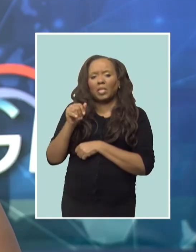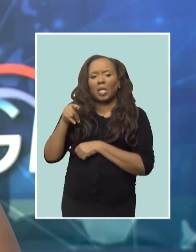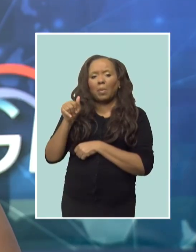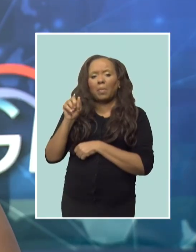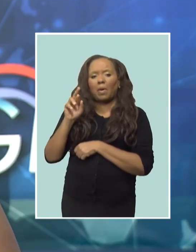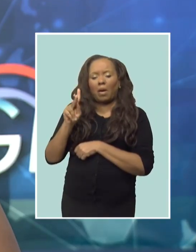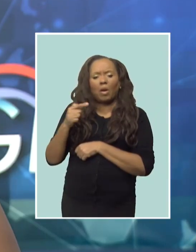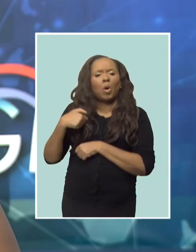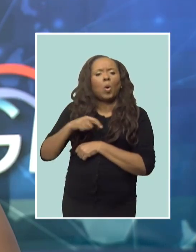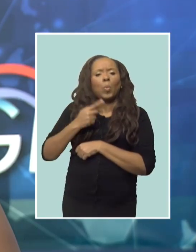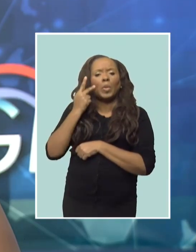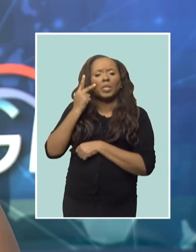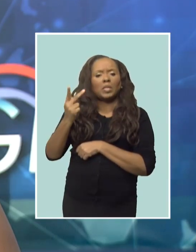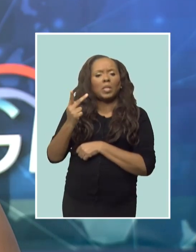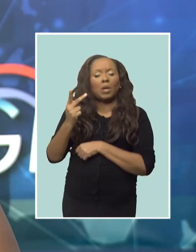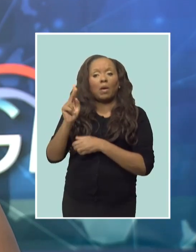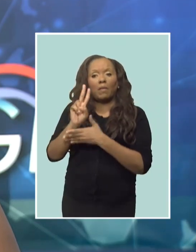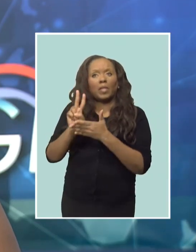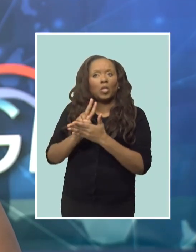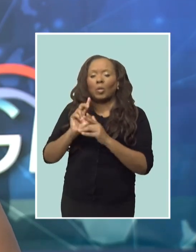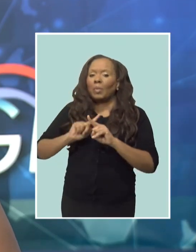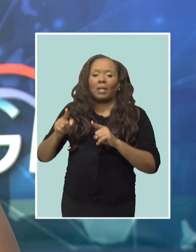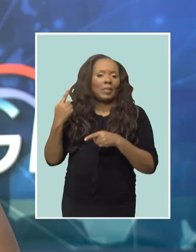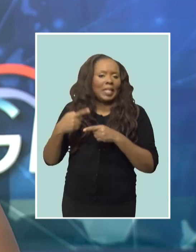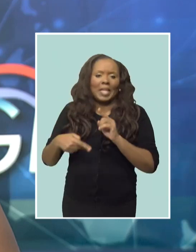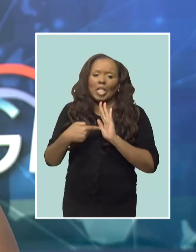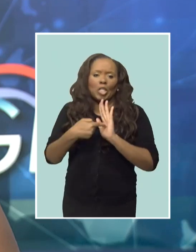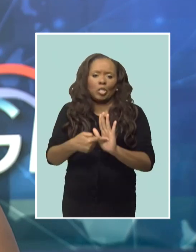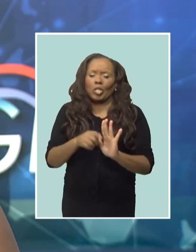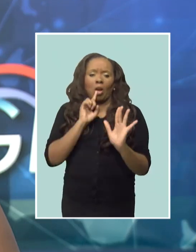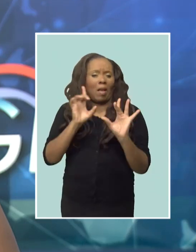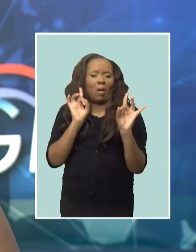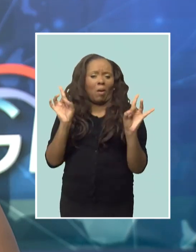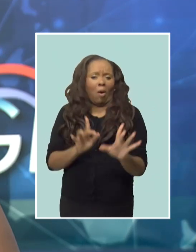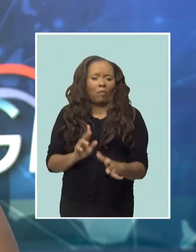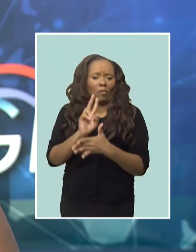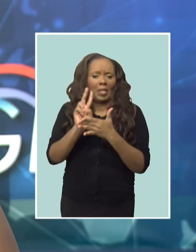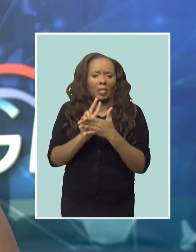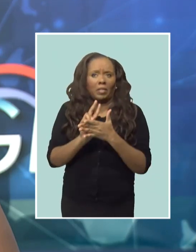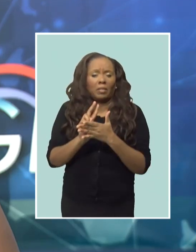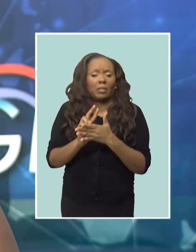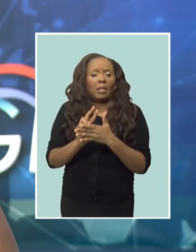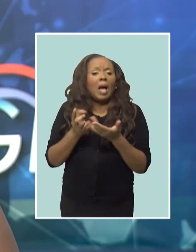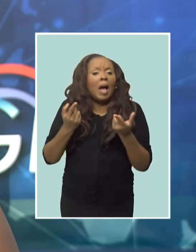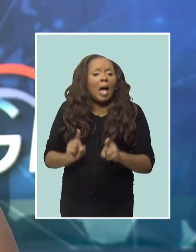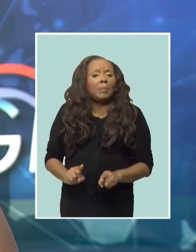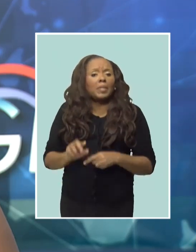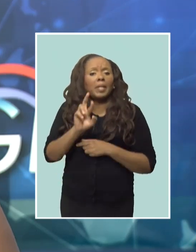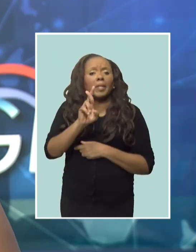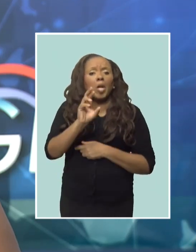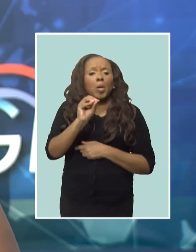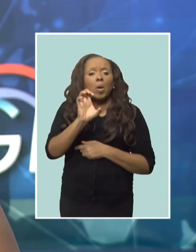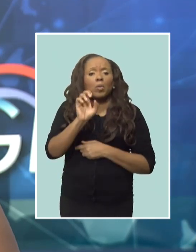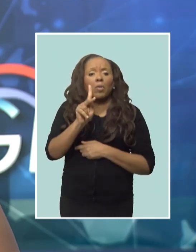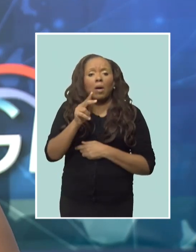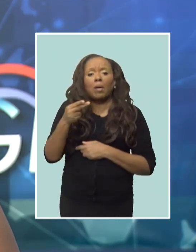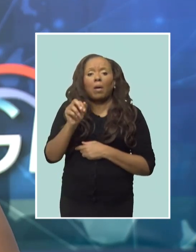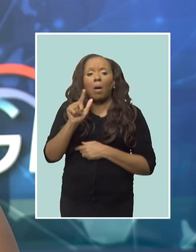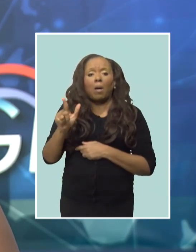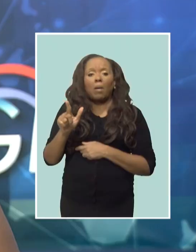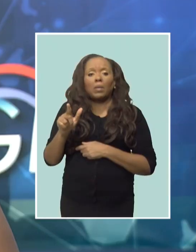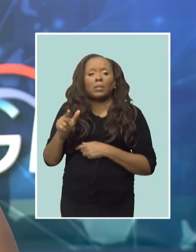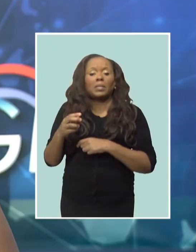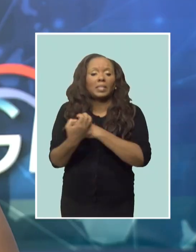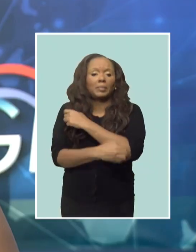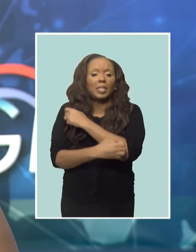by CBC is too disturbing to show. The accident happened during the stage number 5 in Rock Hall, St. Peter. The other people around